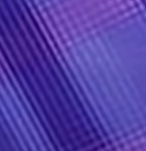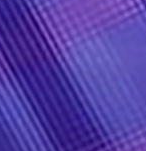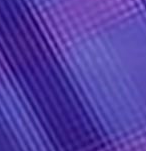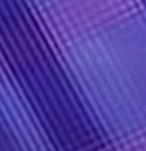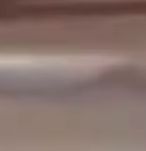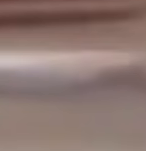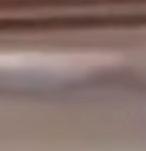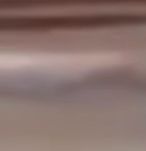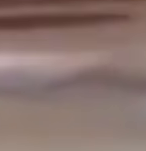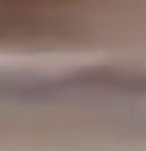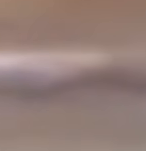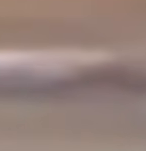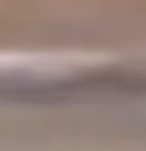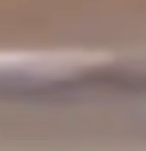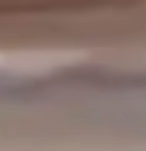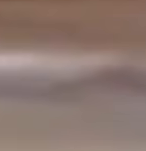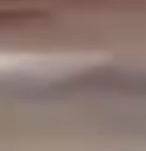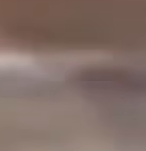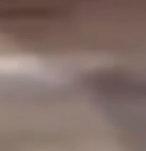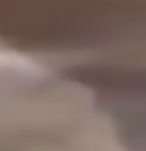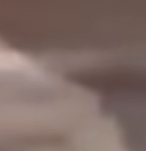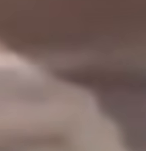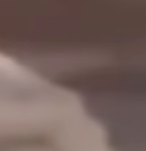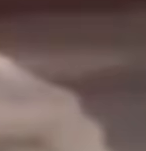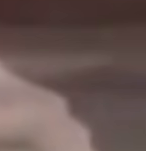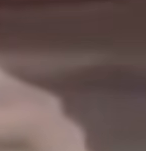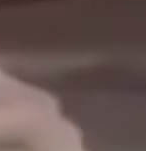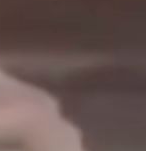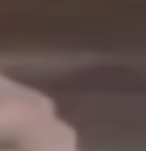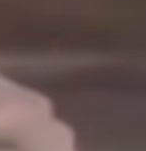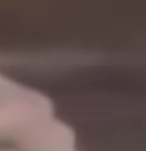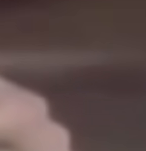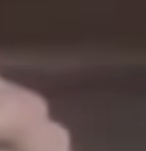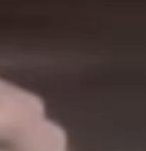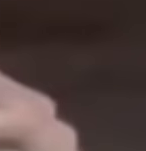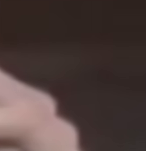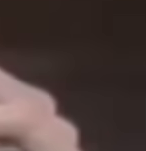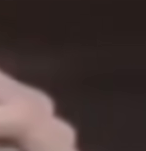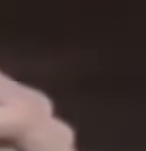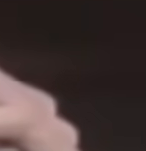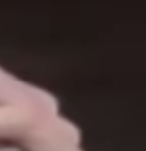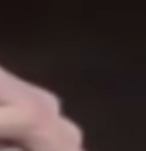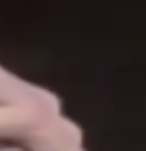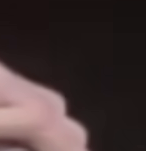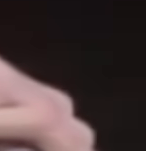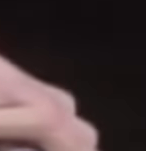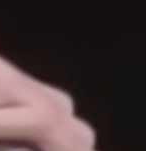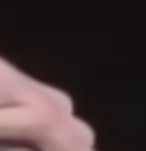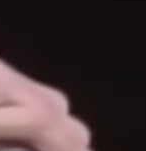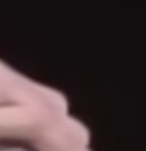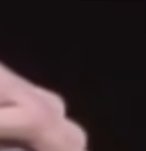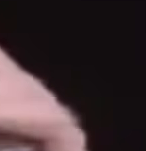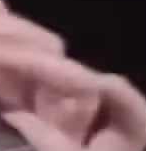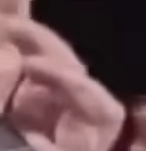Here it is. Feeling better now that we're